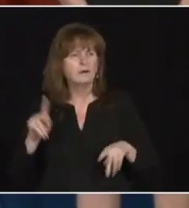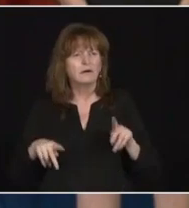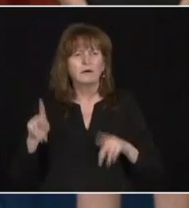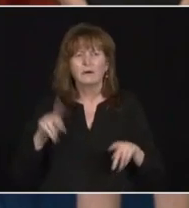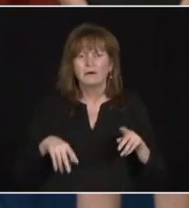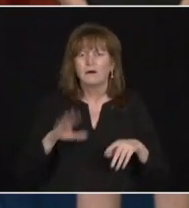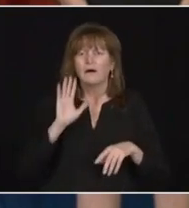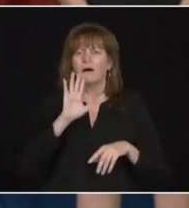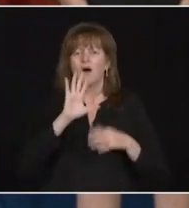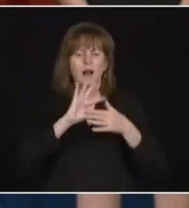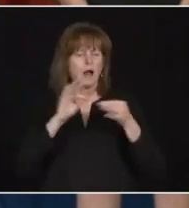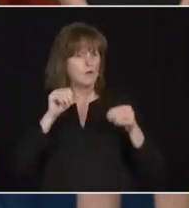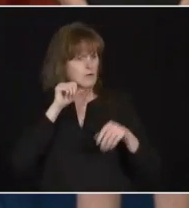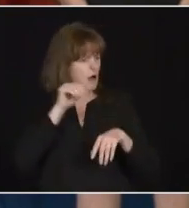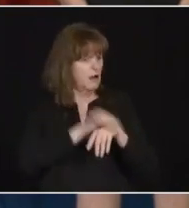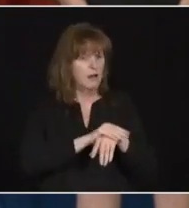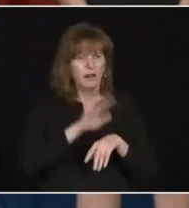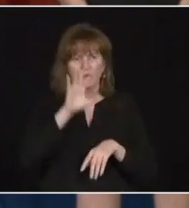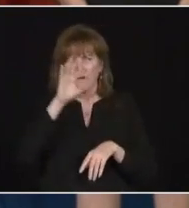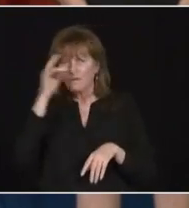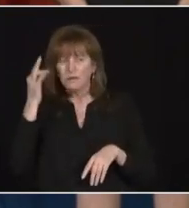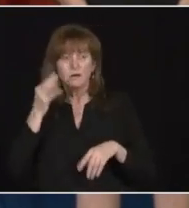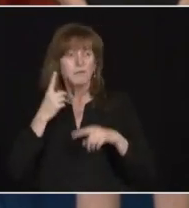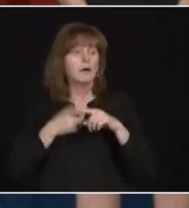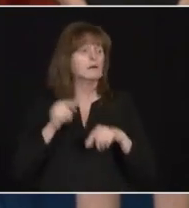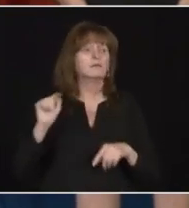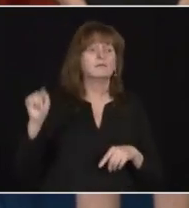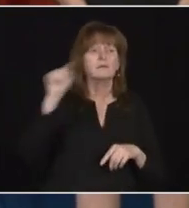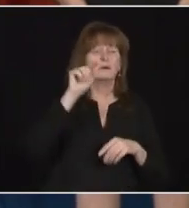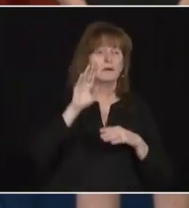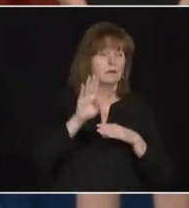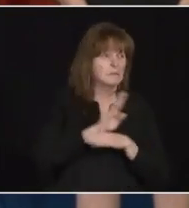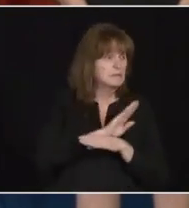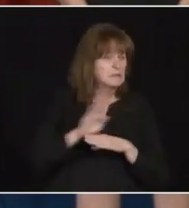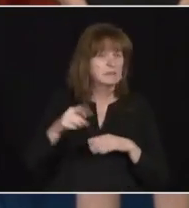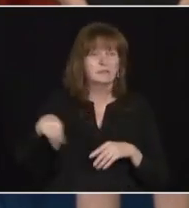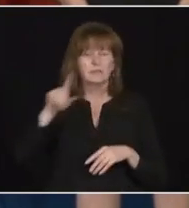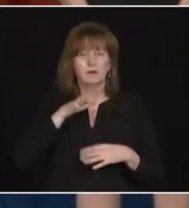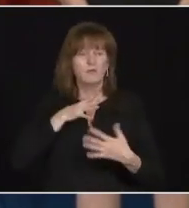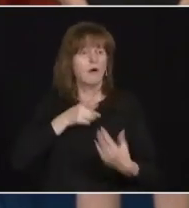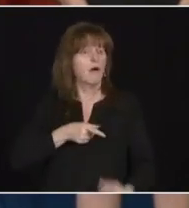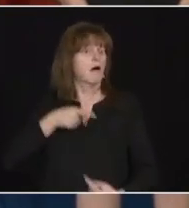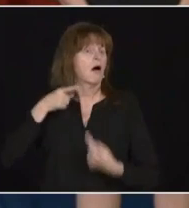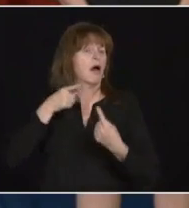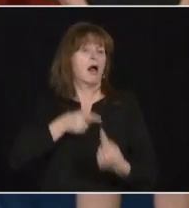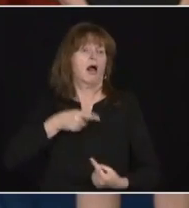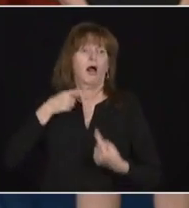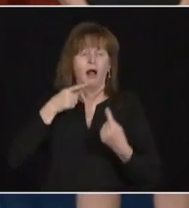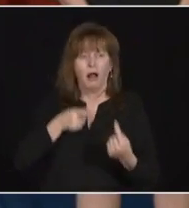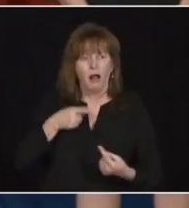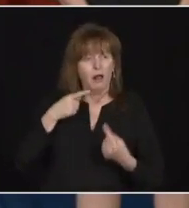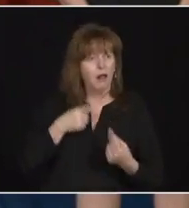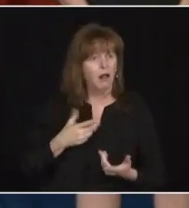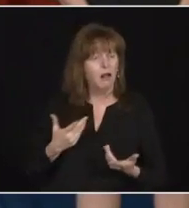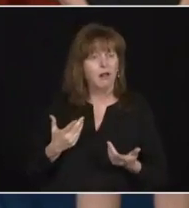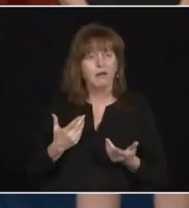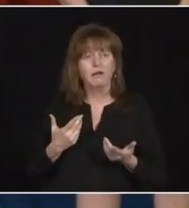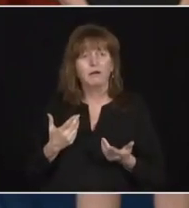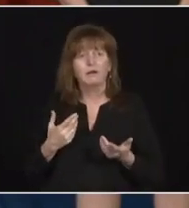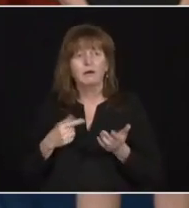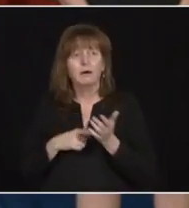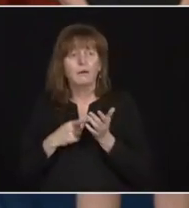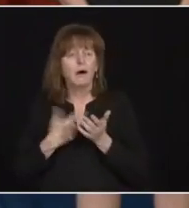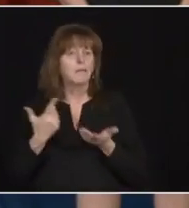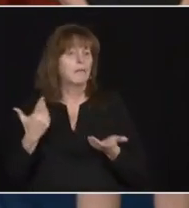But these businesses are struggling at the moment, Premier. They are not able to print their newspapers. They are not